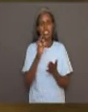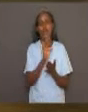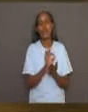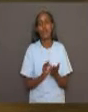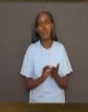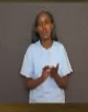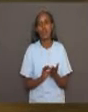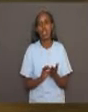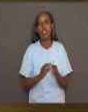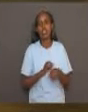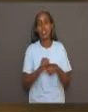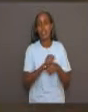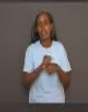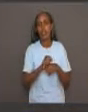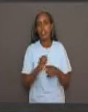formulas in an activity.